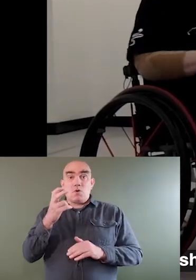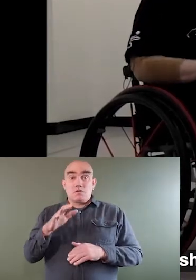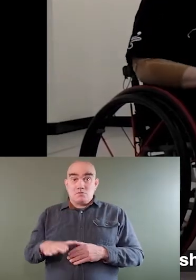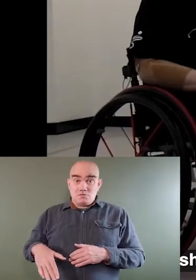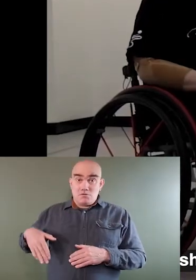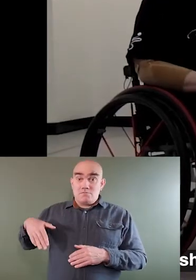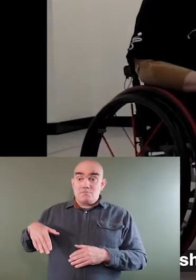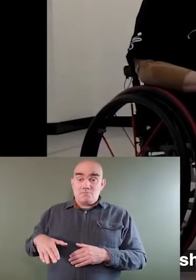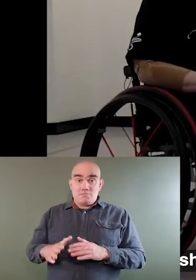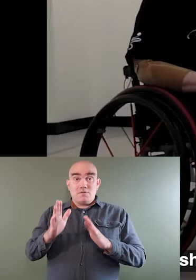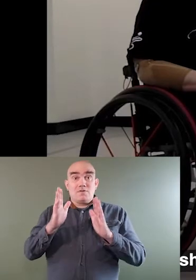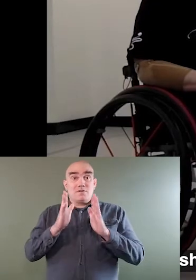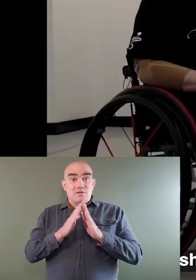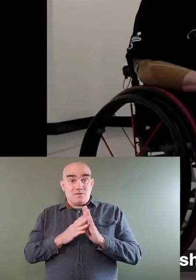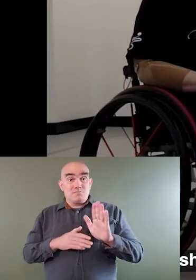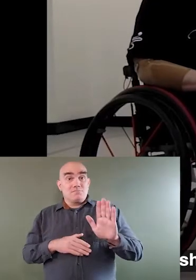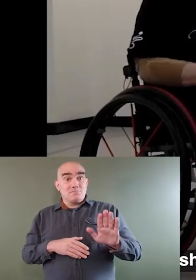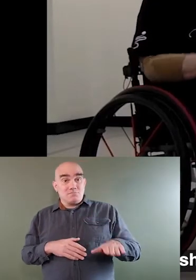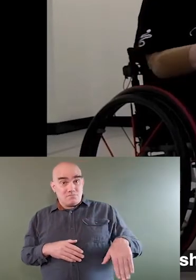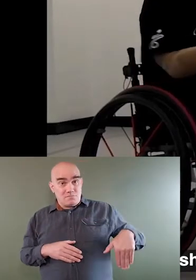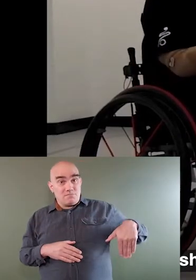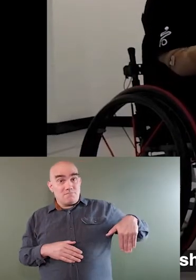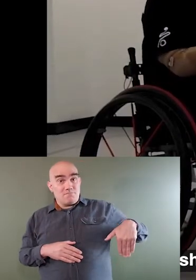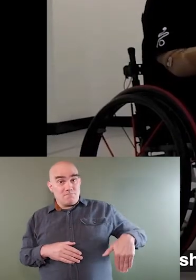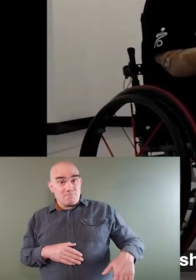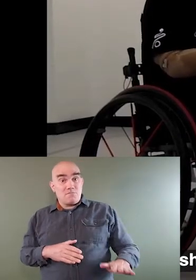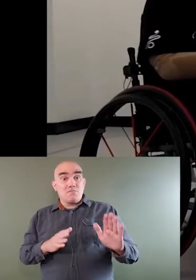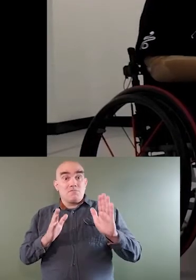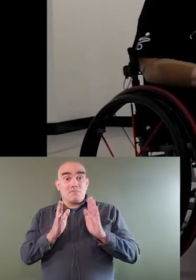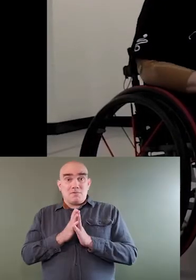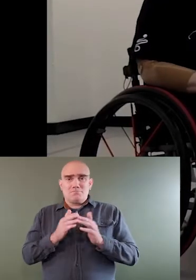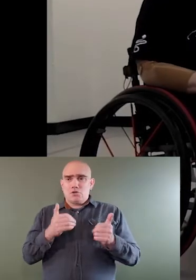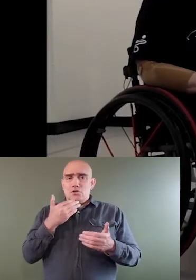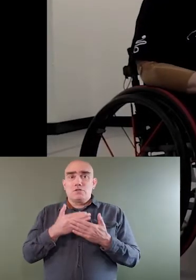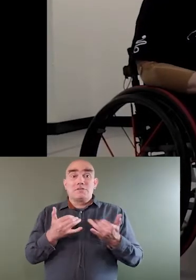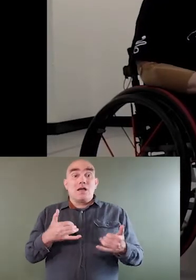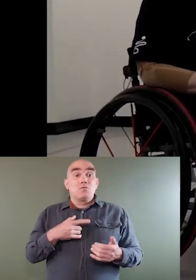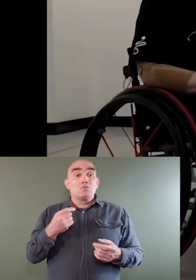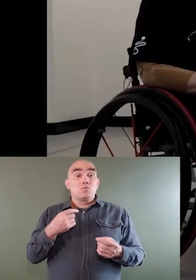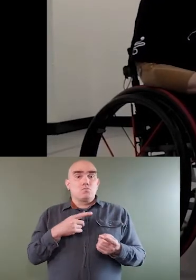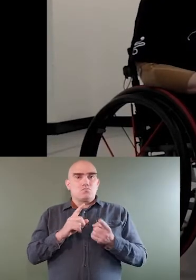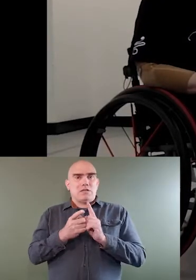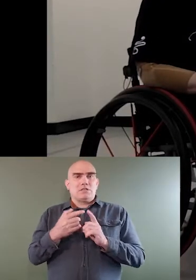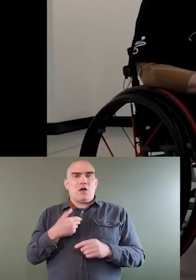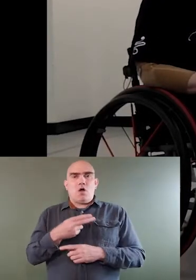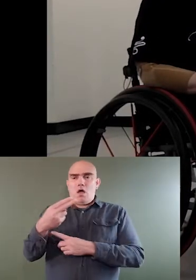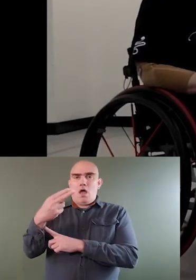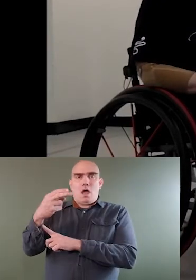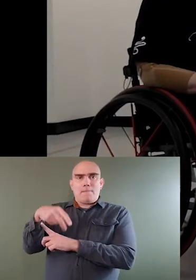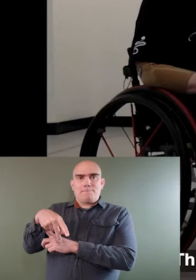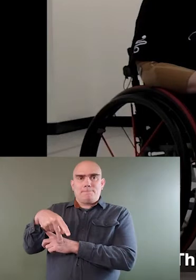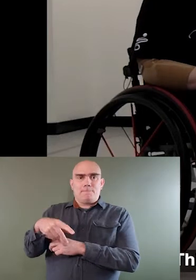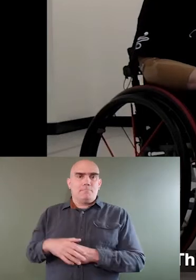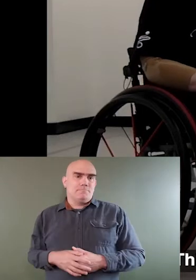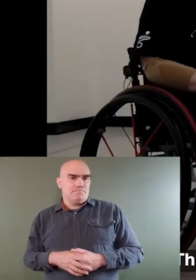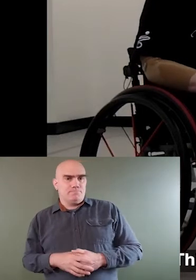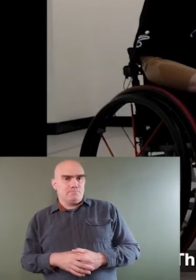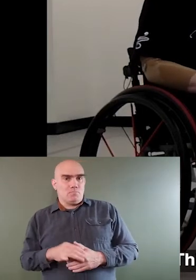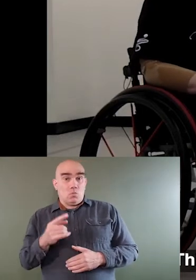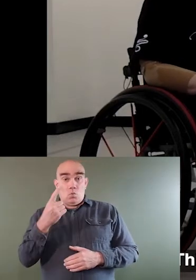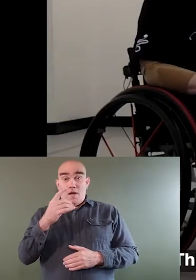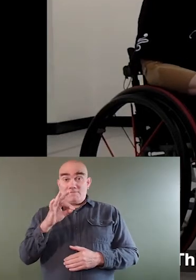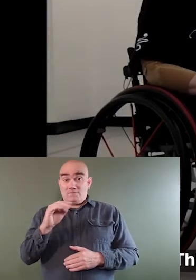clap. Shuffle, step, clap. Good. Now we're going to translate our hop. This